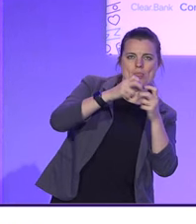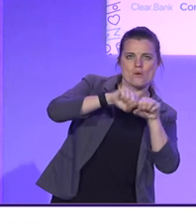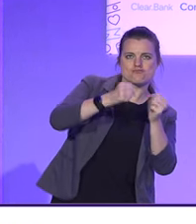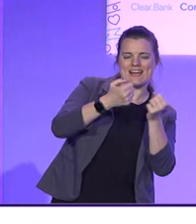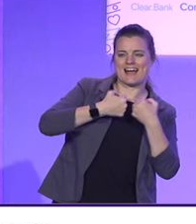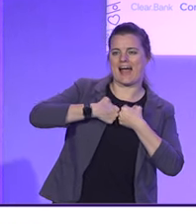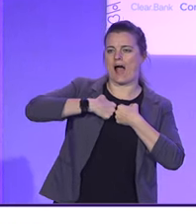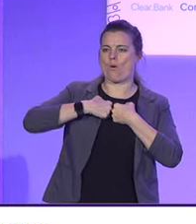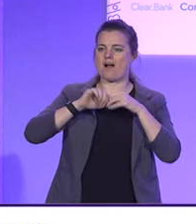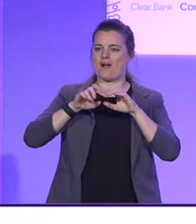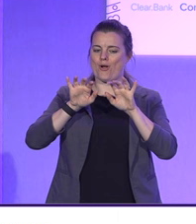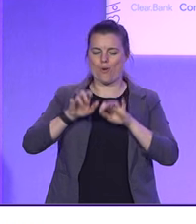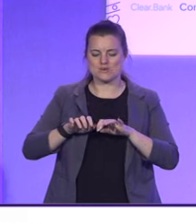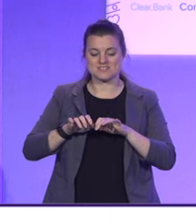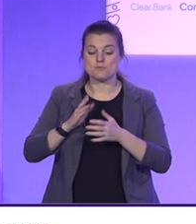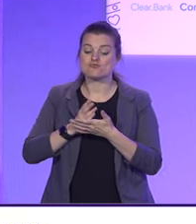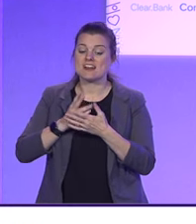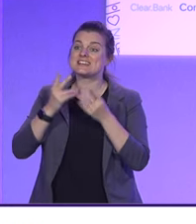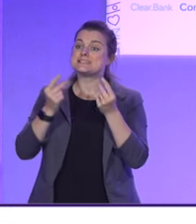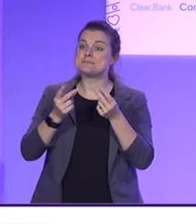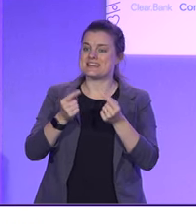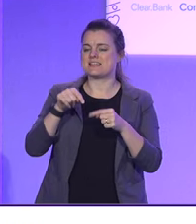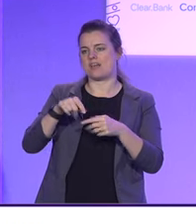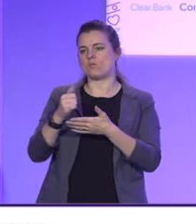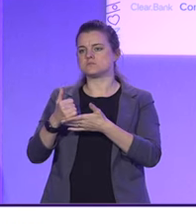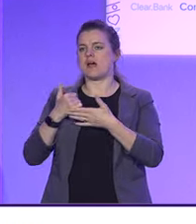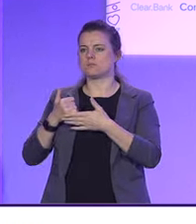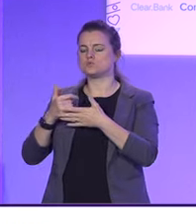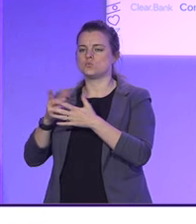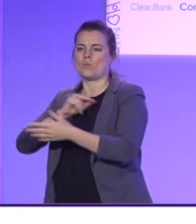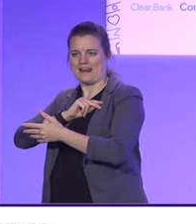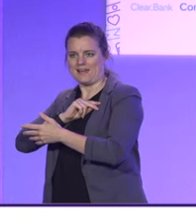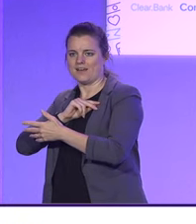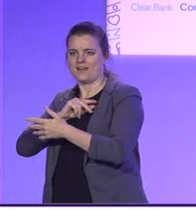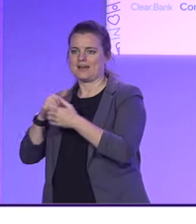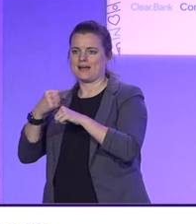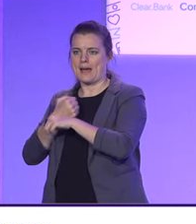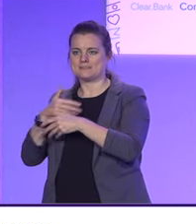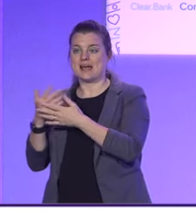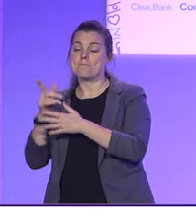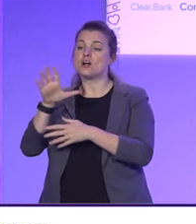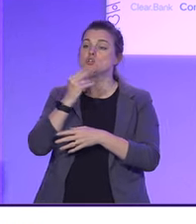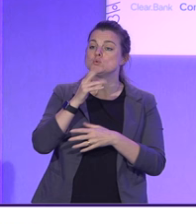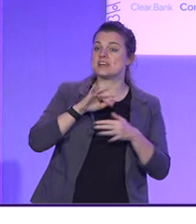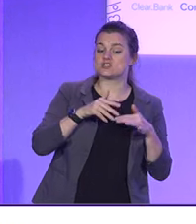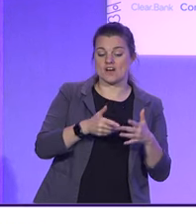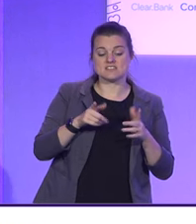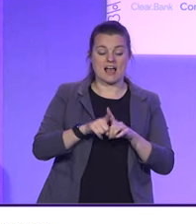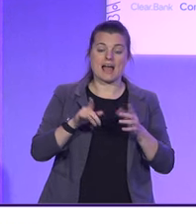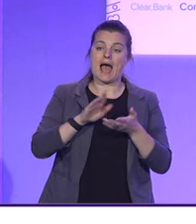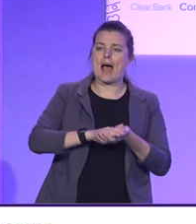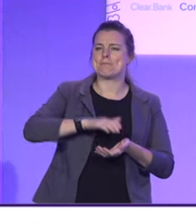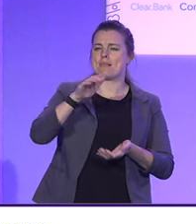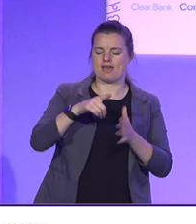speedy deployment is key to both winning Game Day and good day-to-day DevOps. Using the services like Amplify, Cognito, and